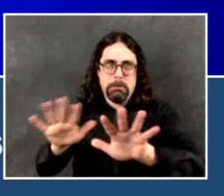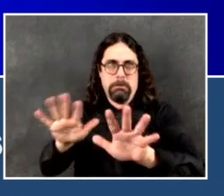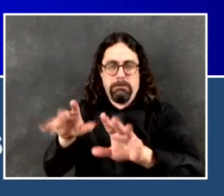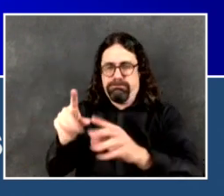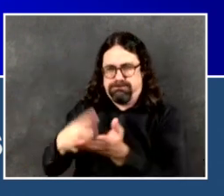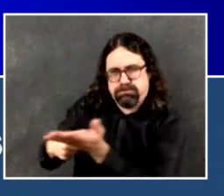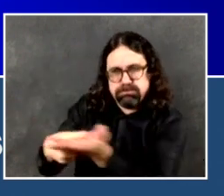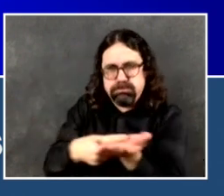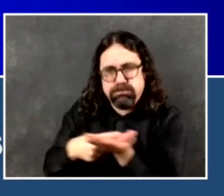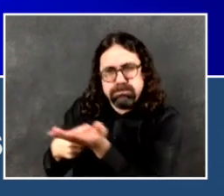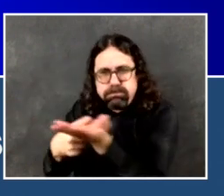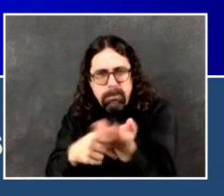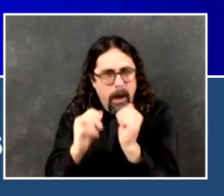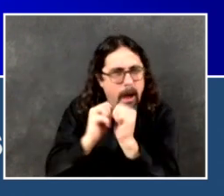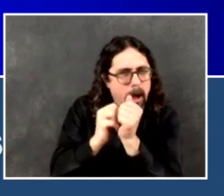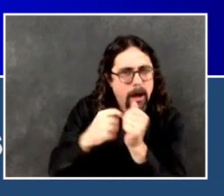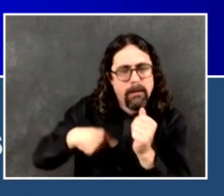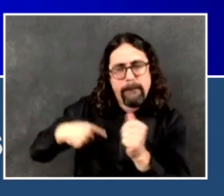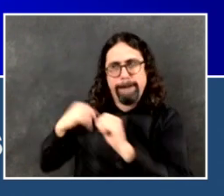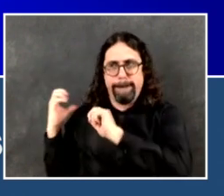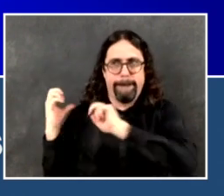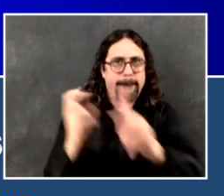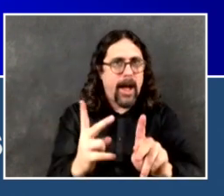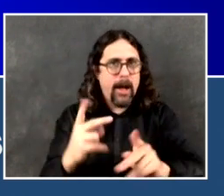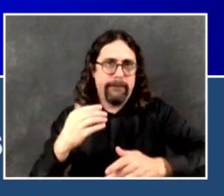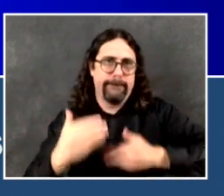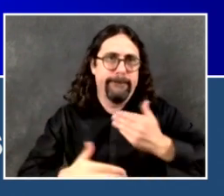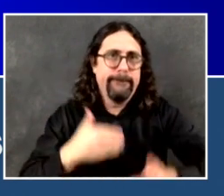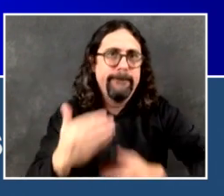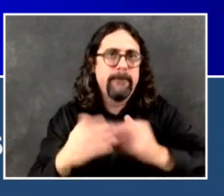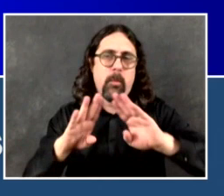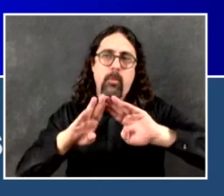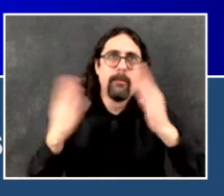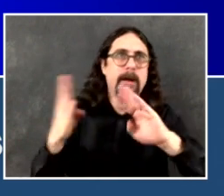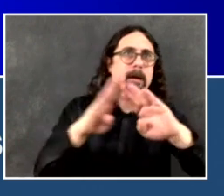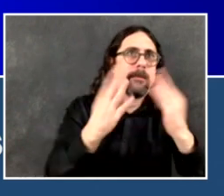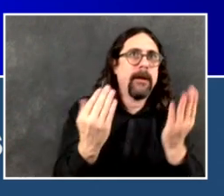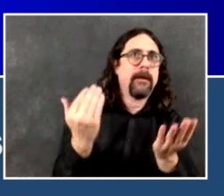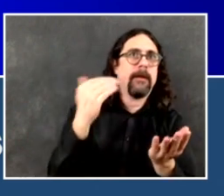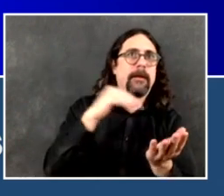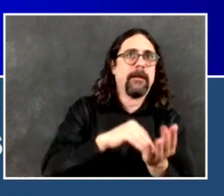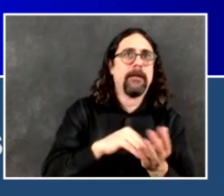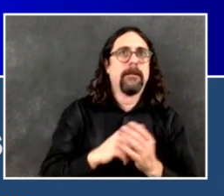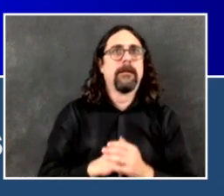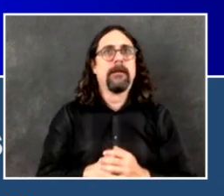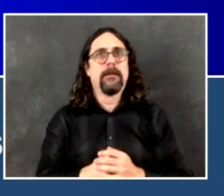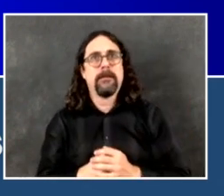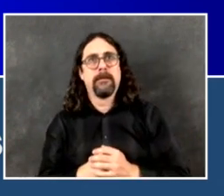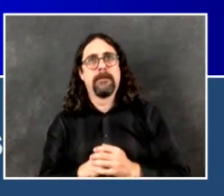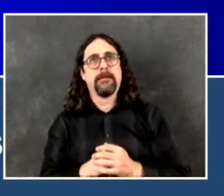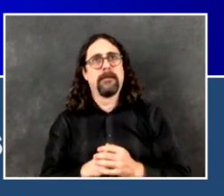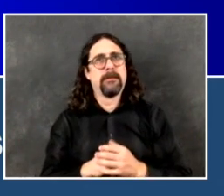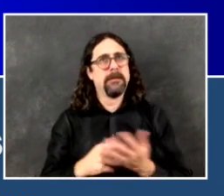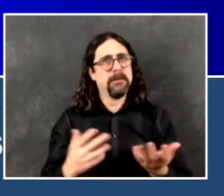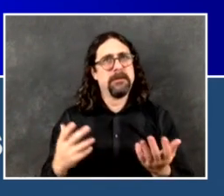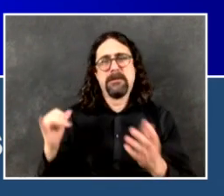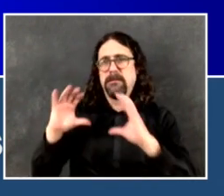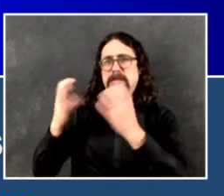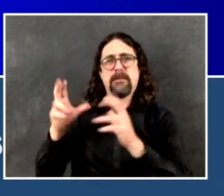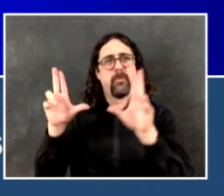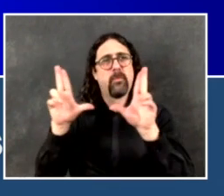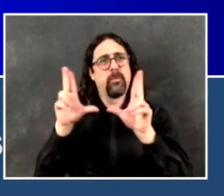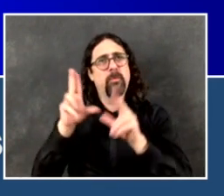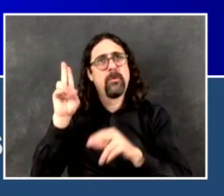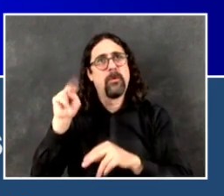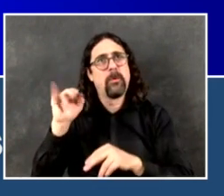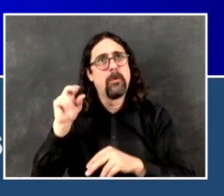labor. We have to hear from the folks who represent working people and determine what we need to do for working people. Nonprofits and